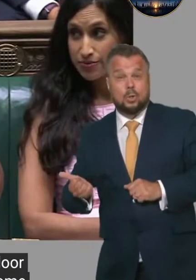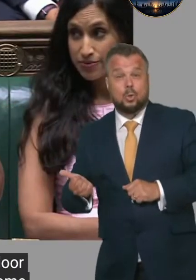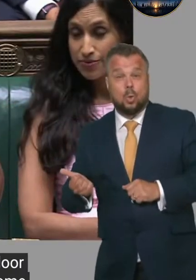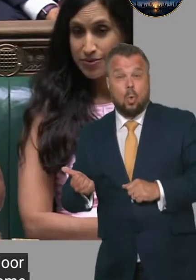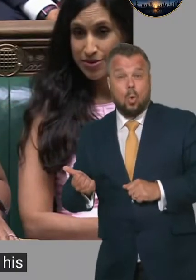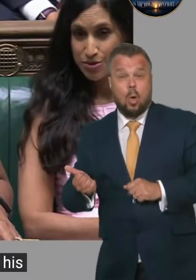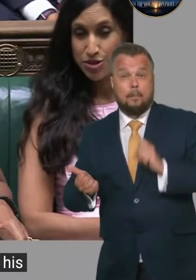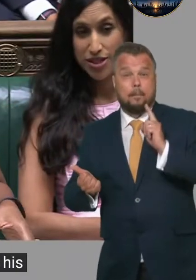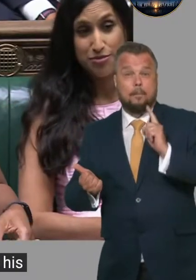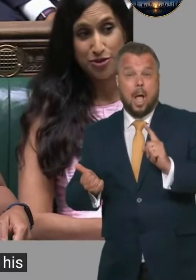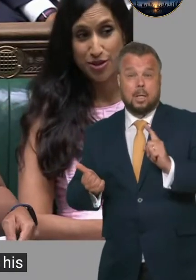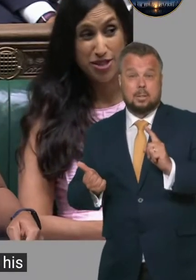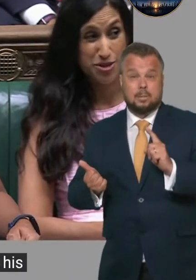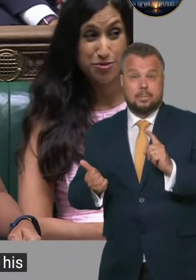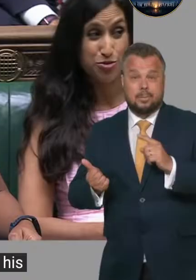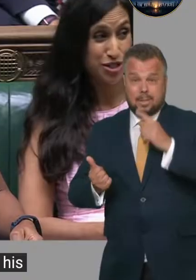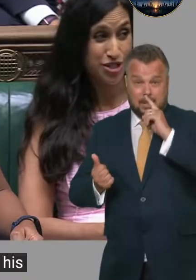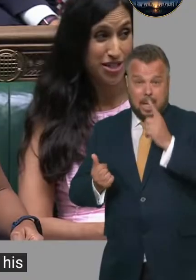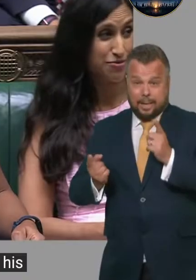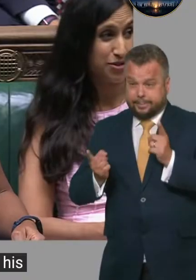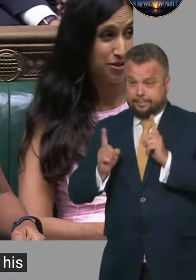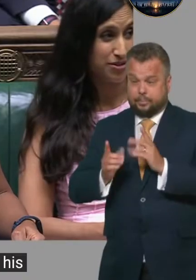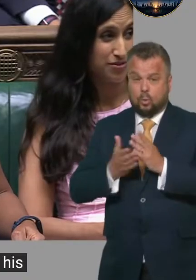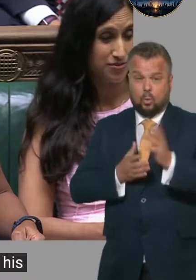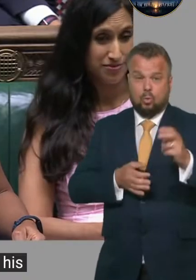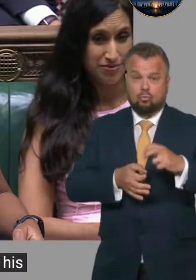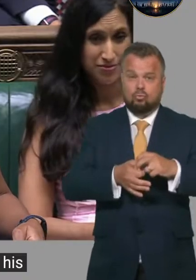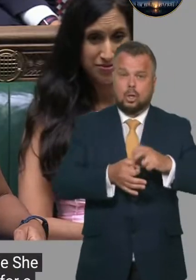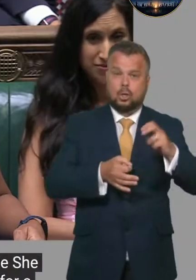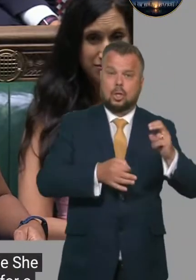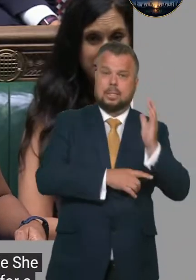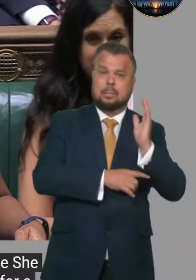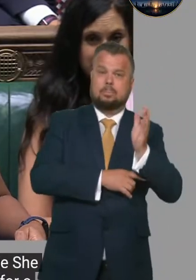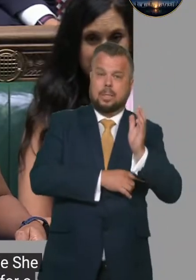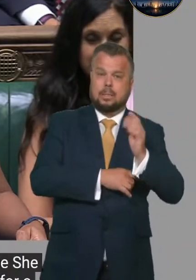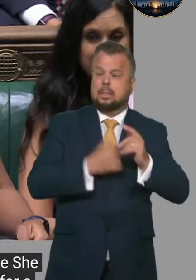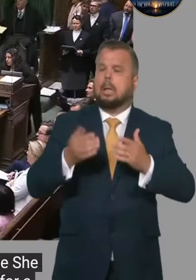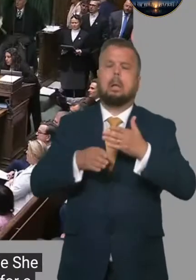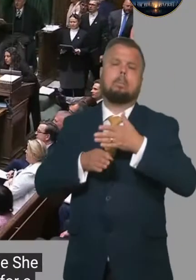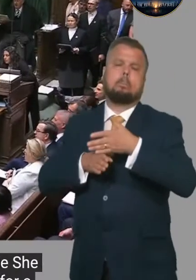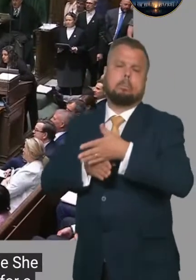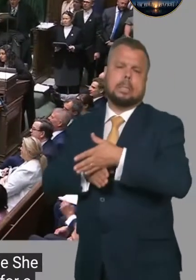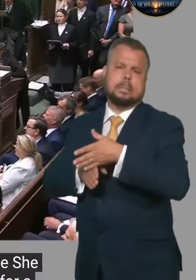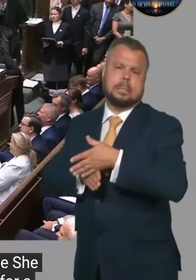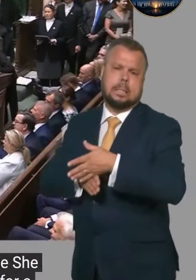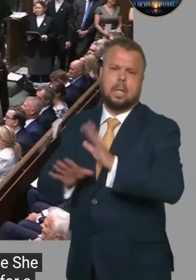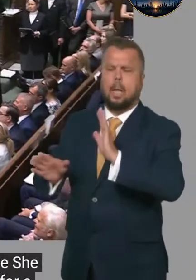leader. Does the Prime Minister feel let down by his Chancellor?